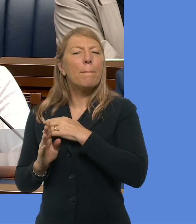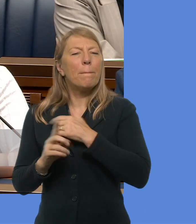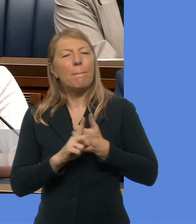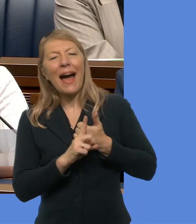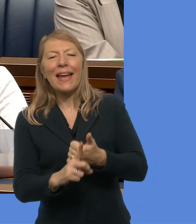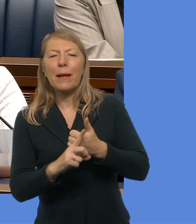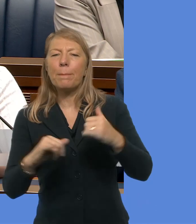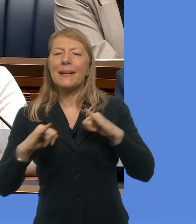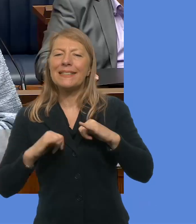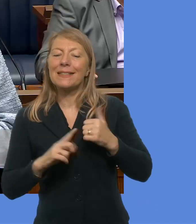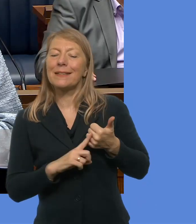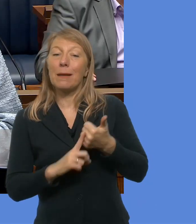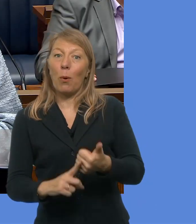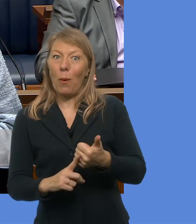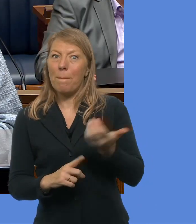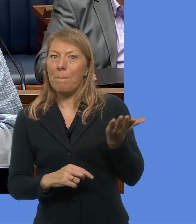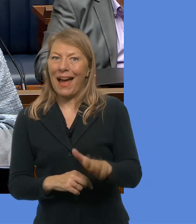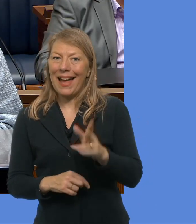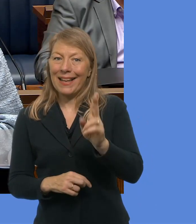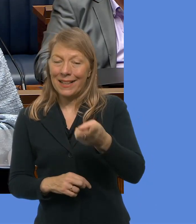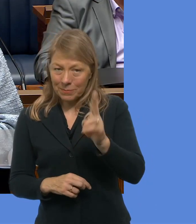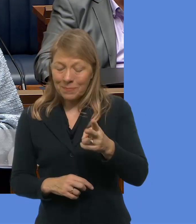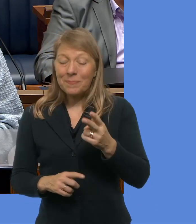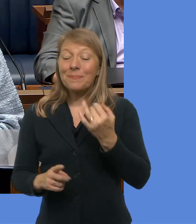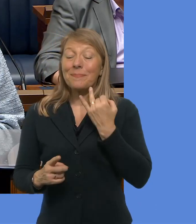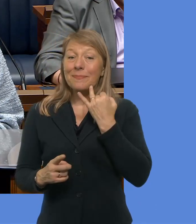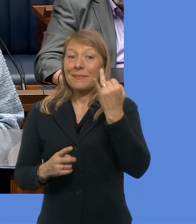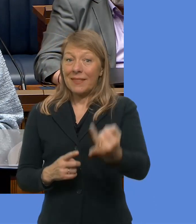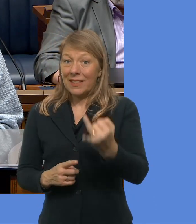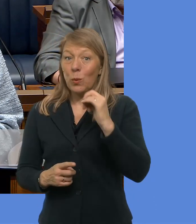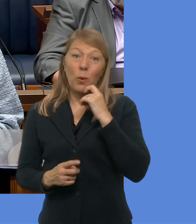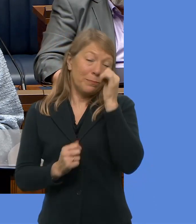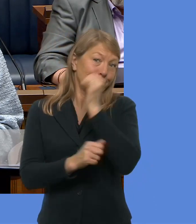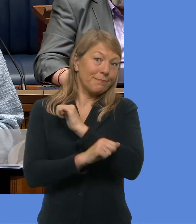be bringing to the Assembly next week the